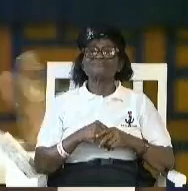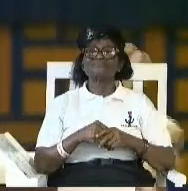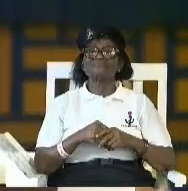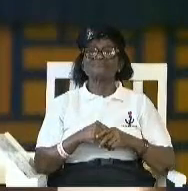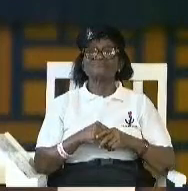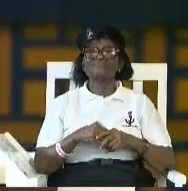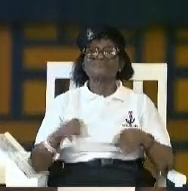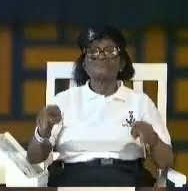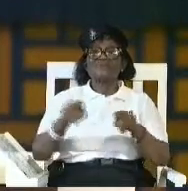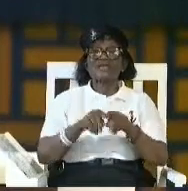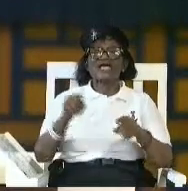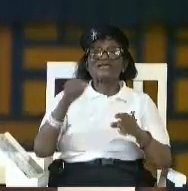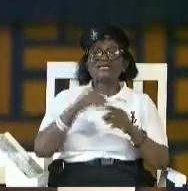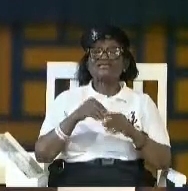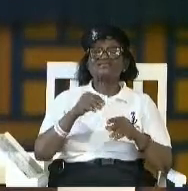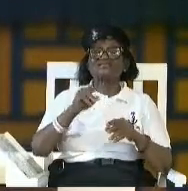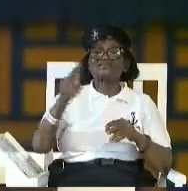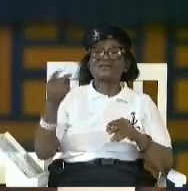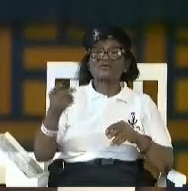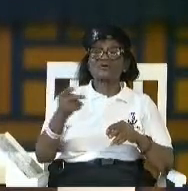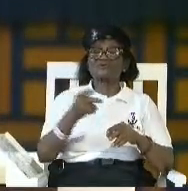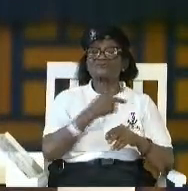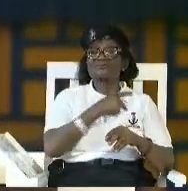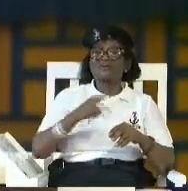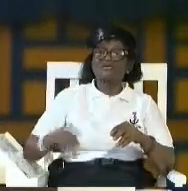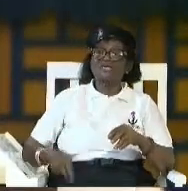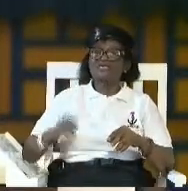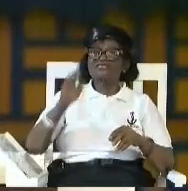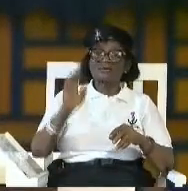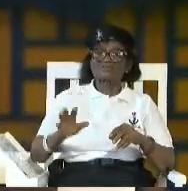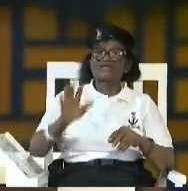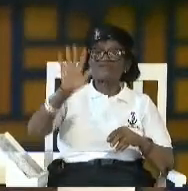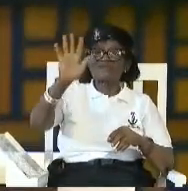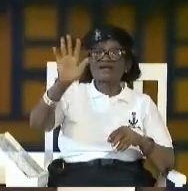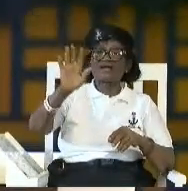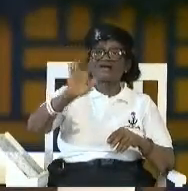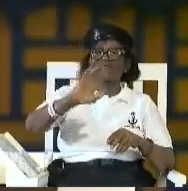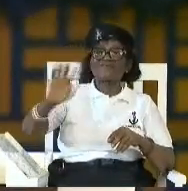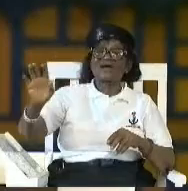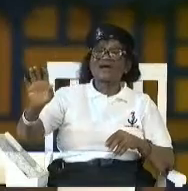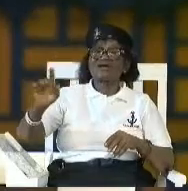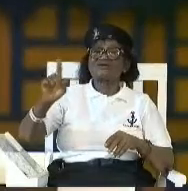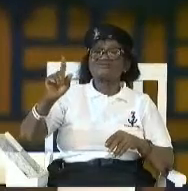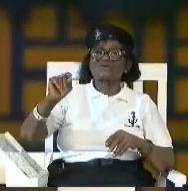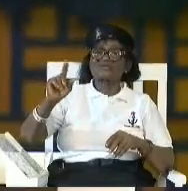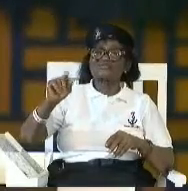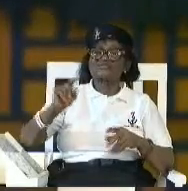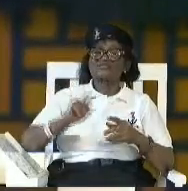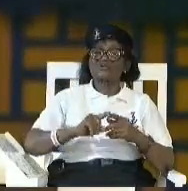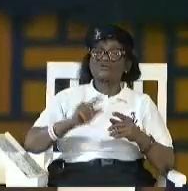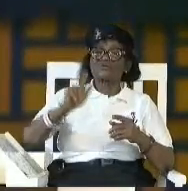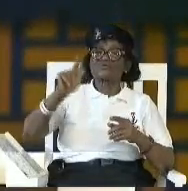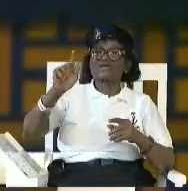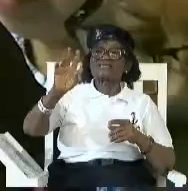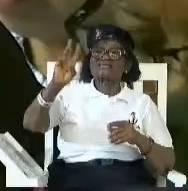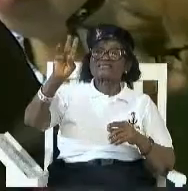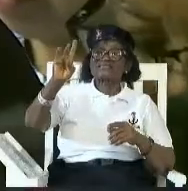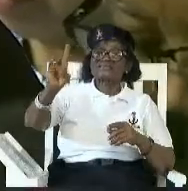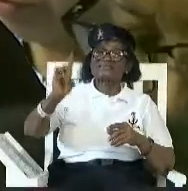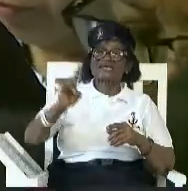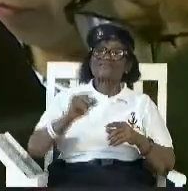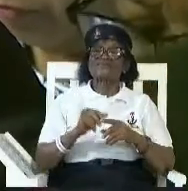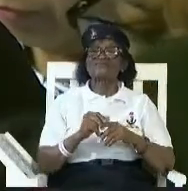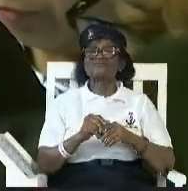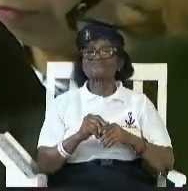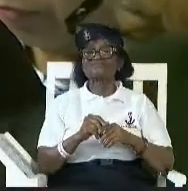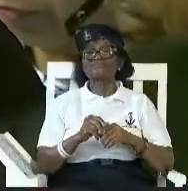Like in 2 Kings chapter 5, verse 20 to 27. 2 Kings 5, 20 to